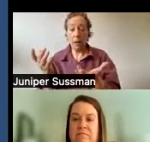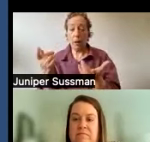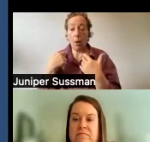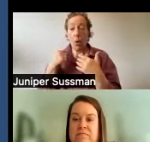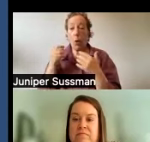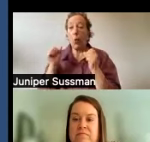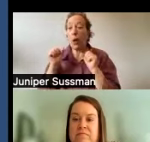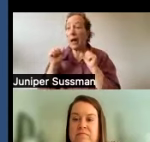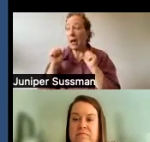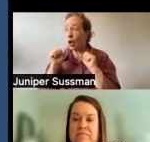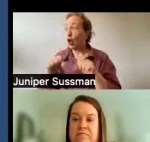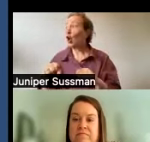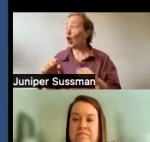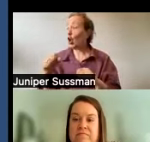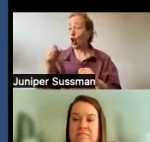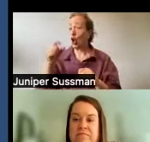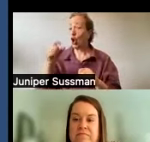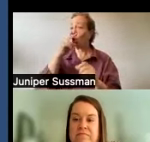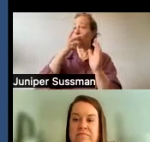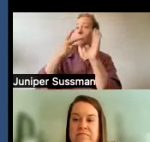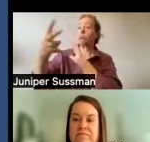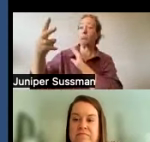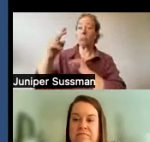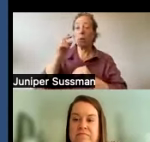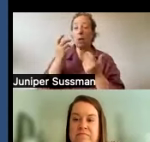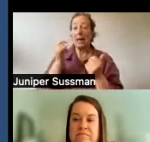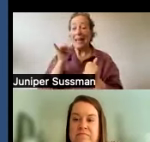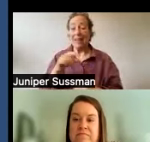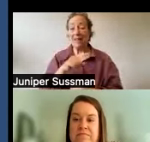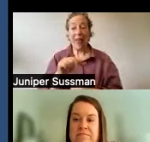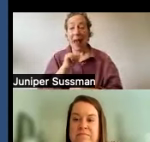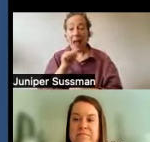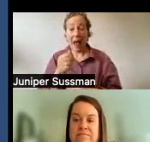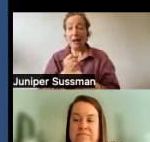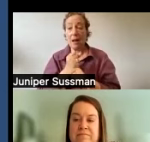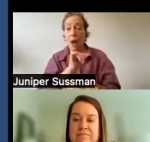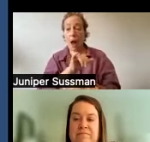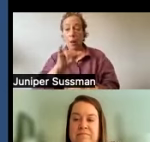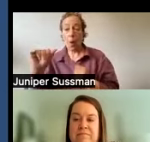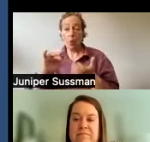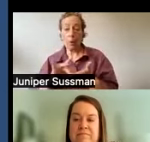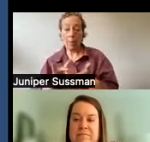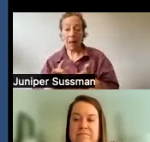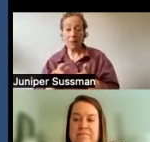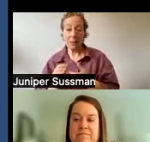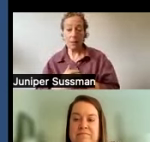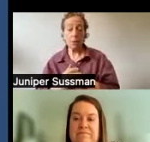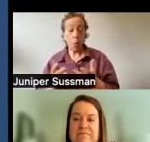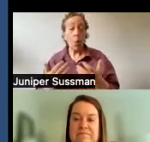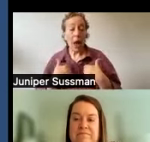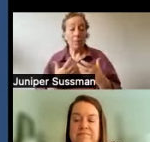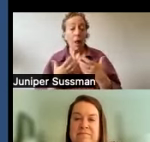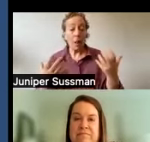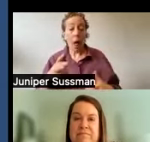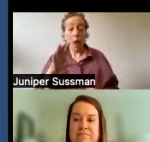they not gotten the monoclonal antibody infusions and so on. So we have a lot of tools on paper, but what I